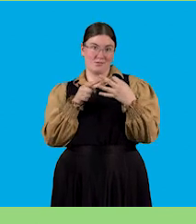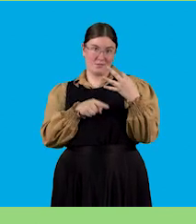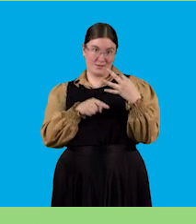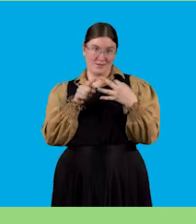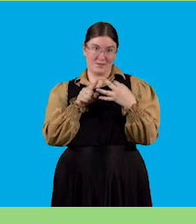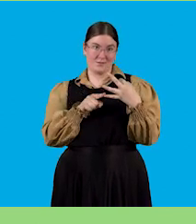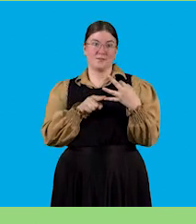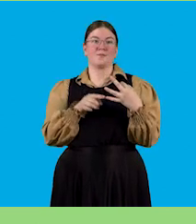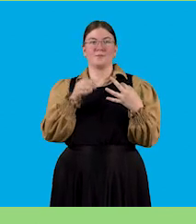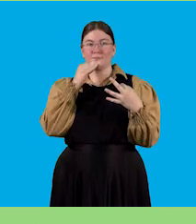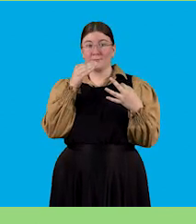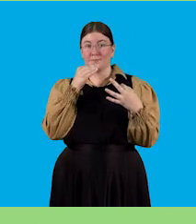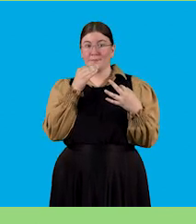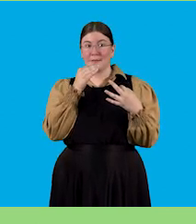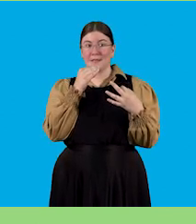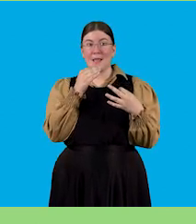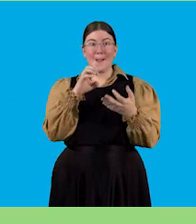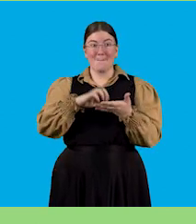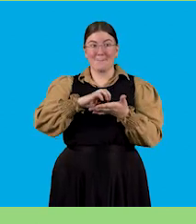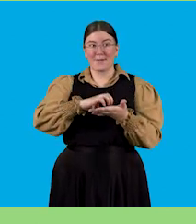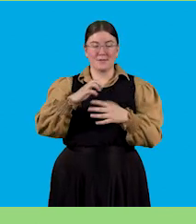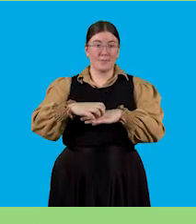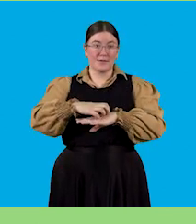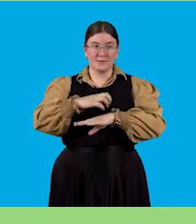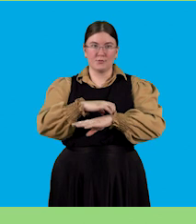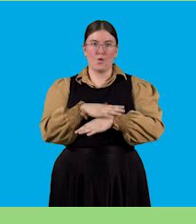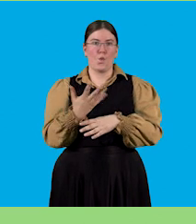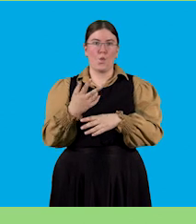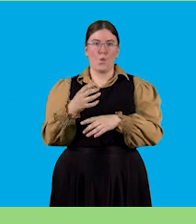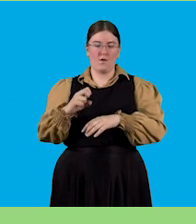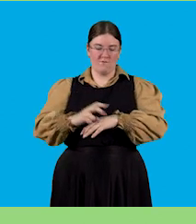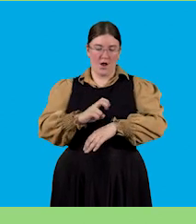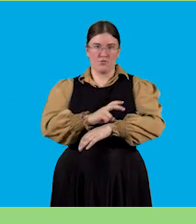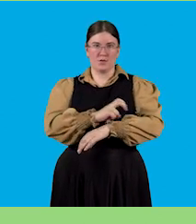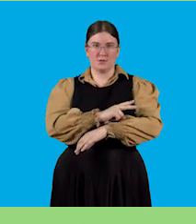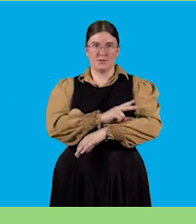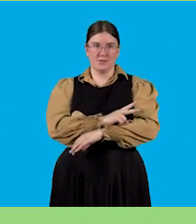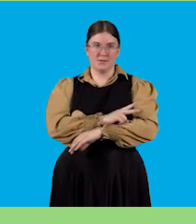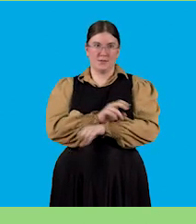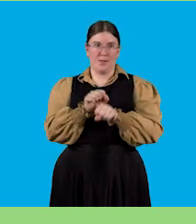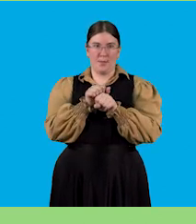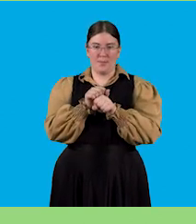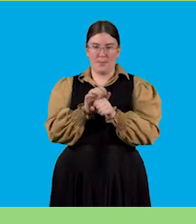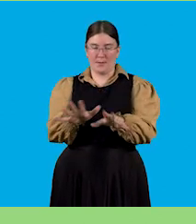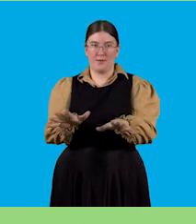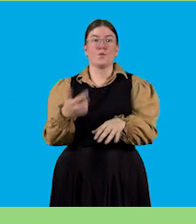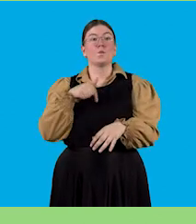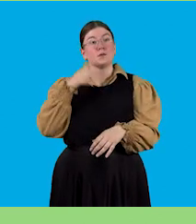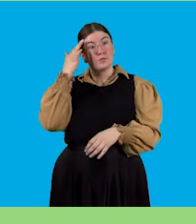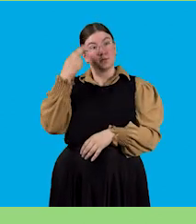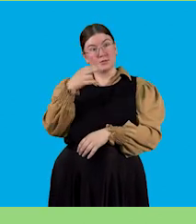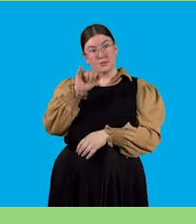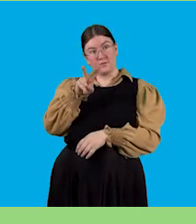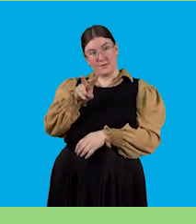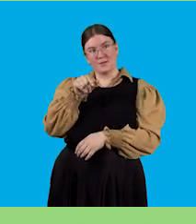This involves the transmission of infectious organisms such as bacteria and viruses. So we know